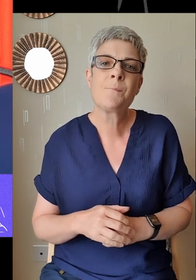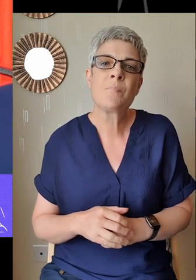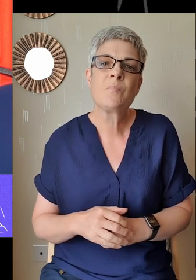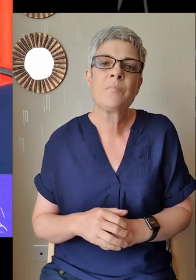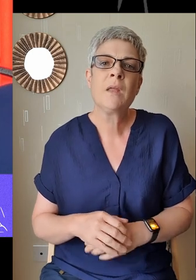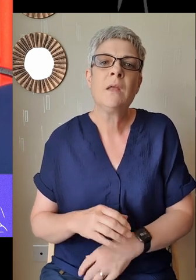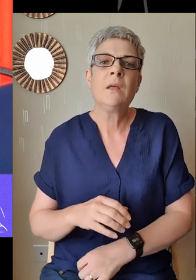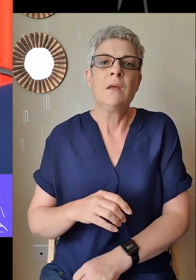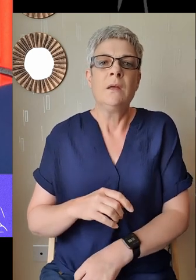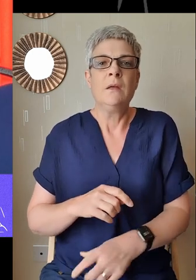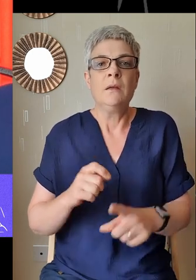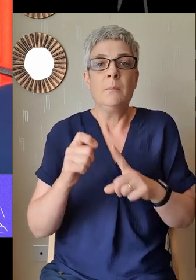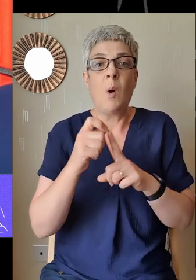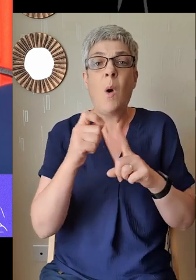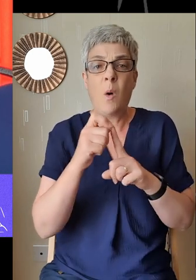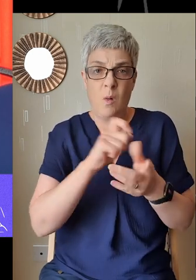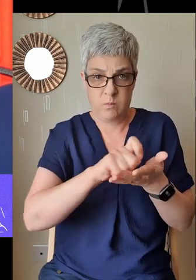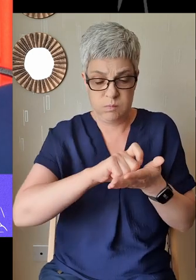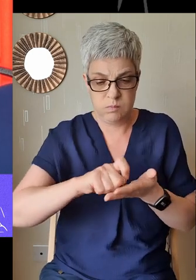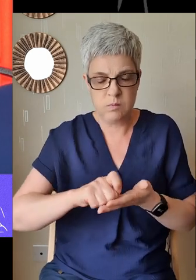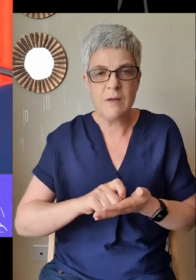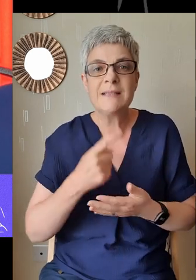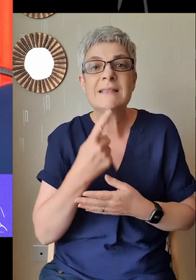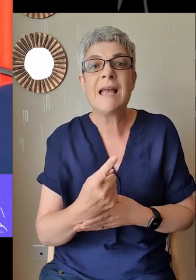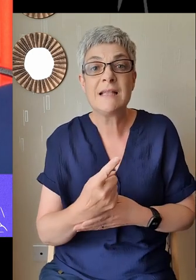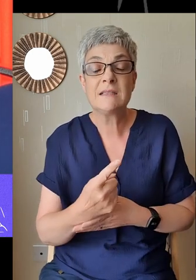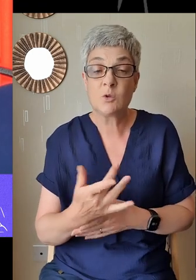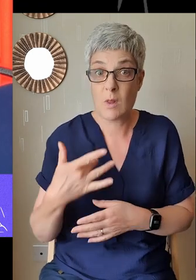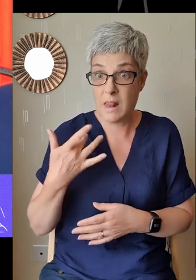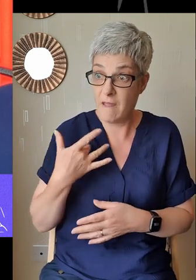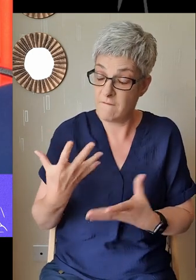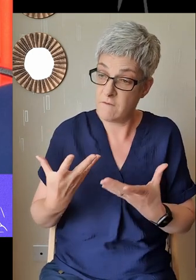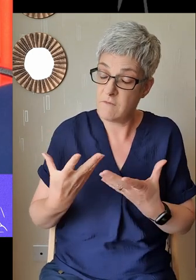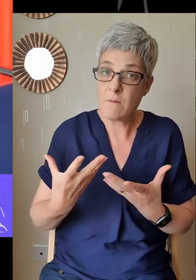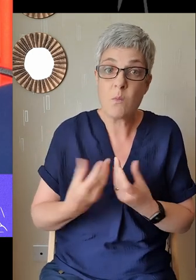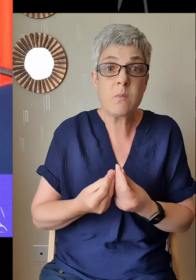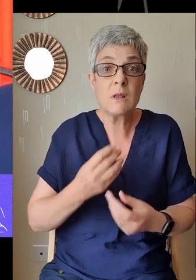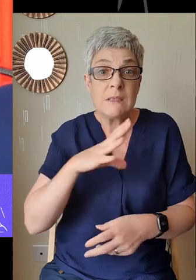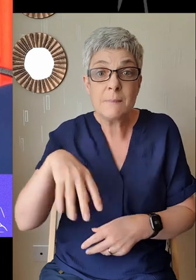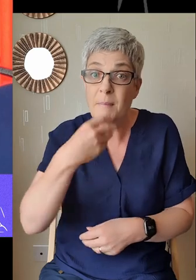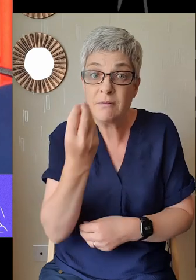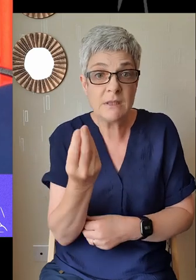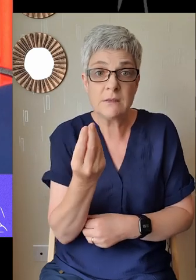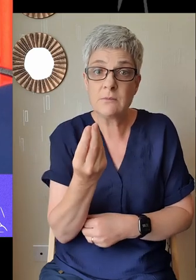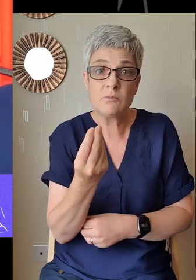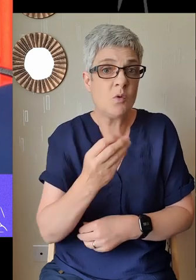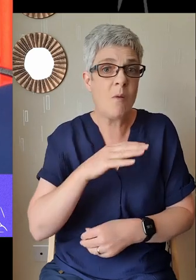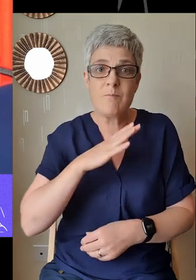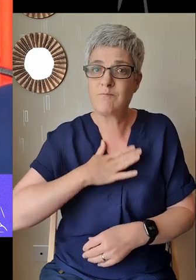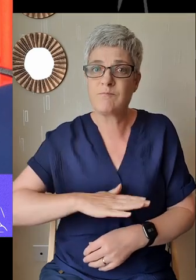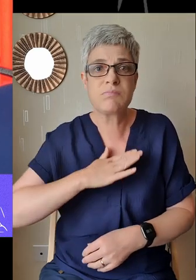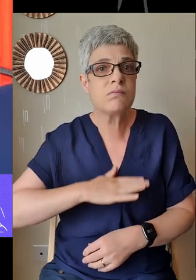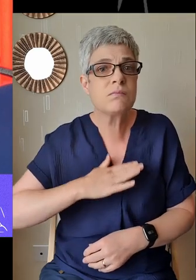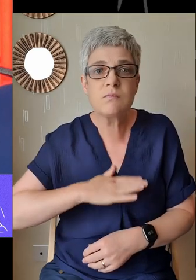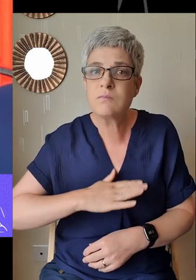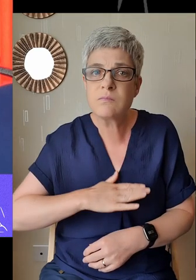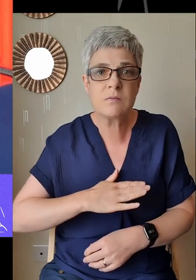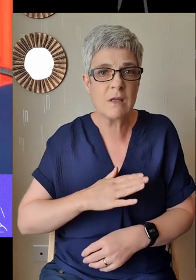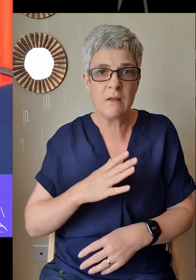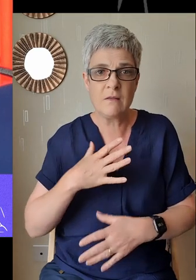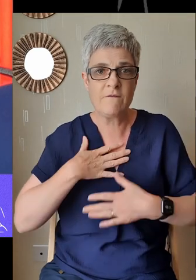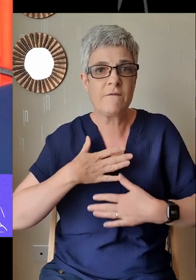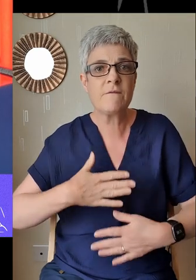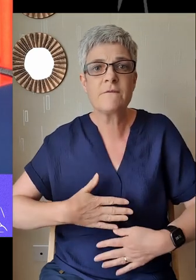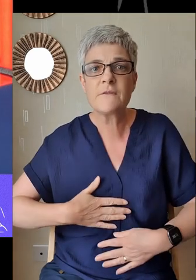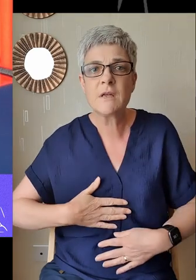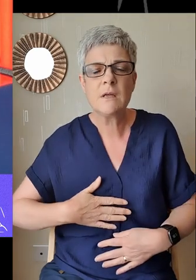The apostle writing to the church says, "So I say, live by the Spirit, and you will not gratify the desires of the flesh.